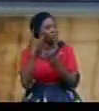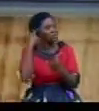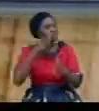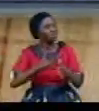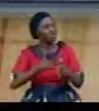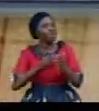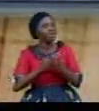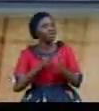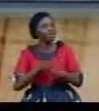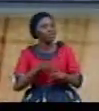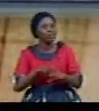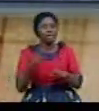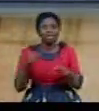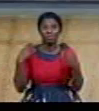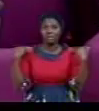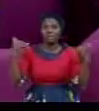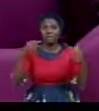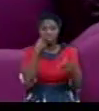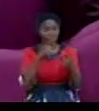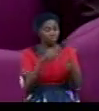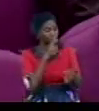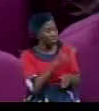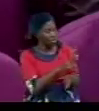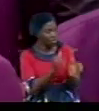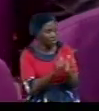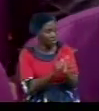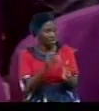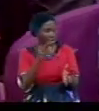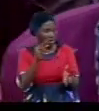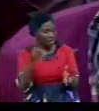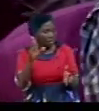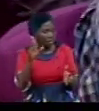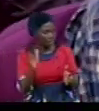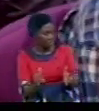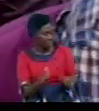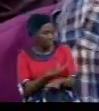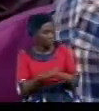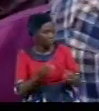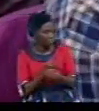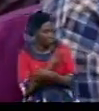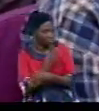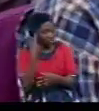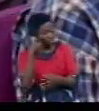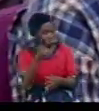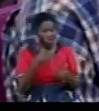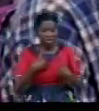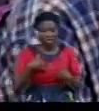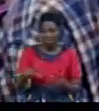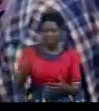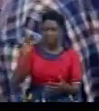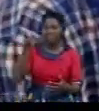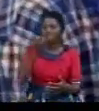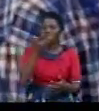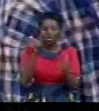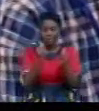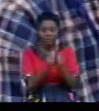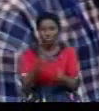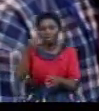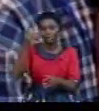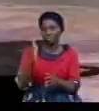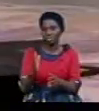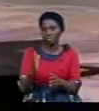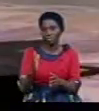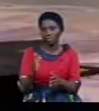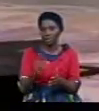time the angel said unto her fear not Mary for thou has found people with God look